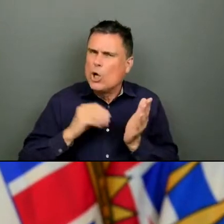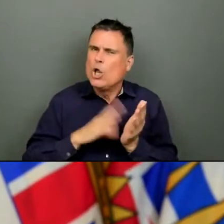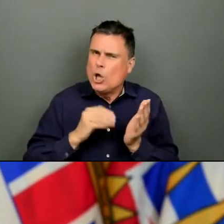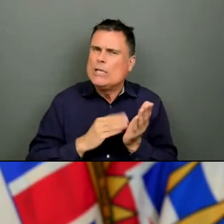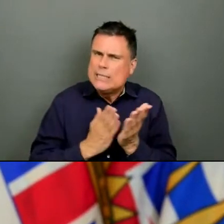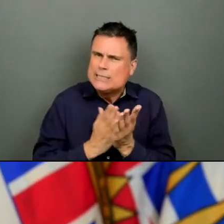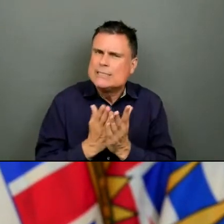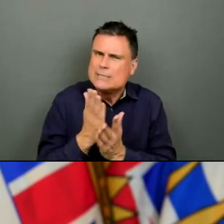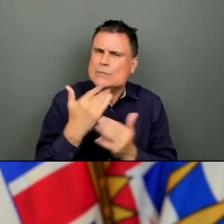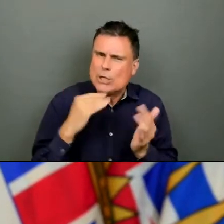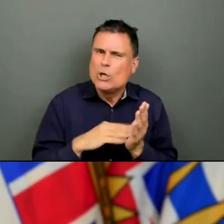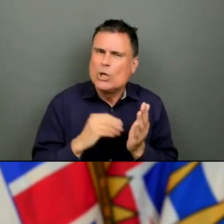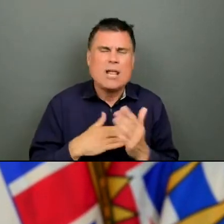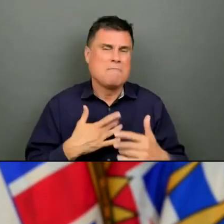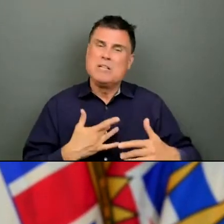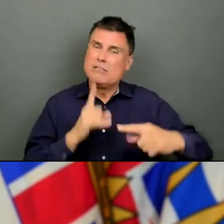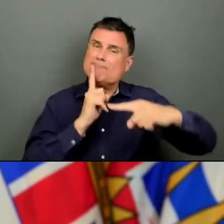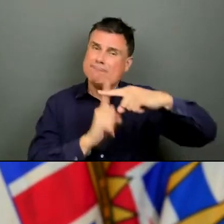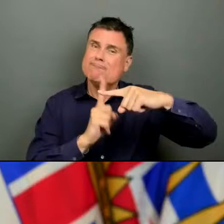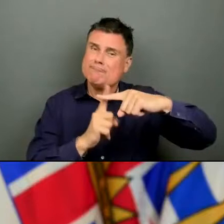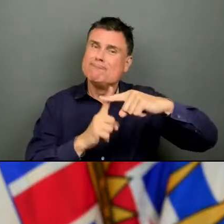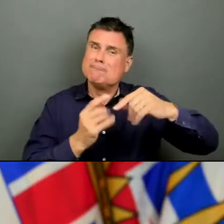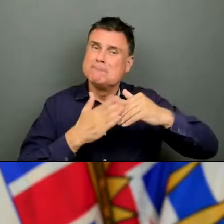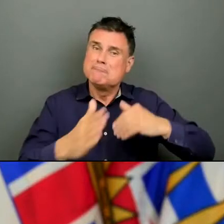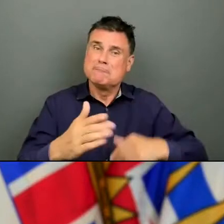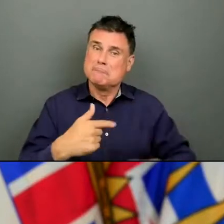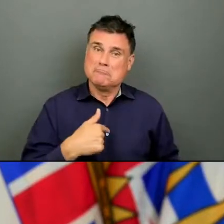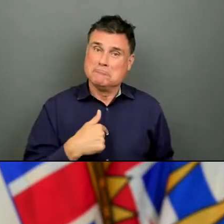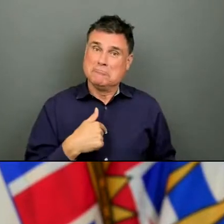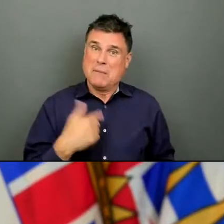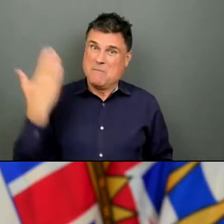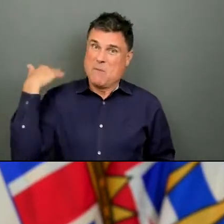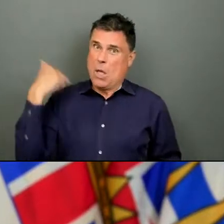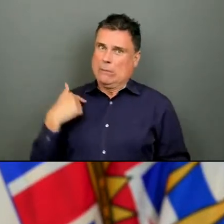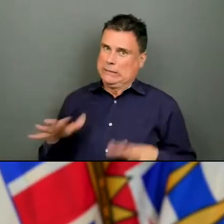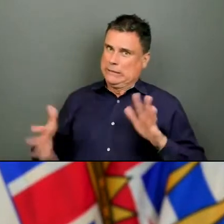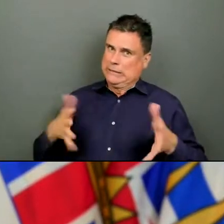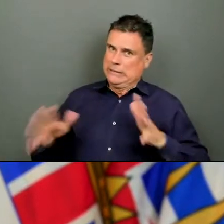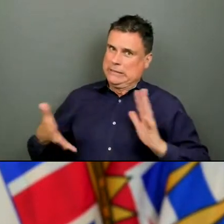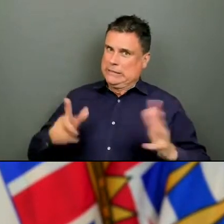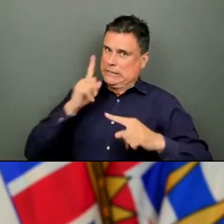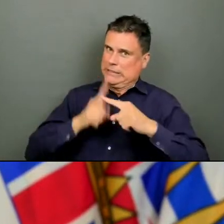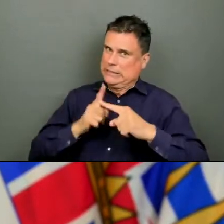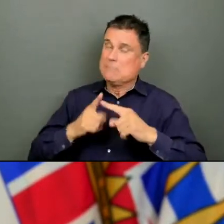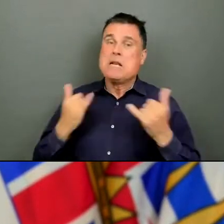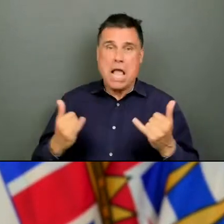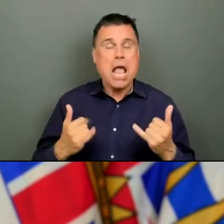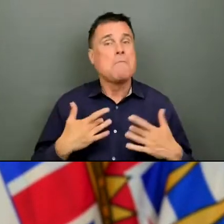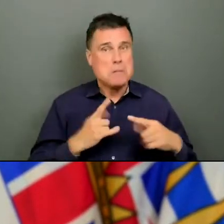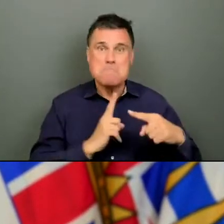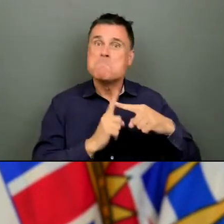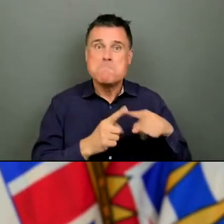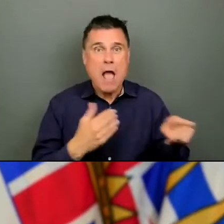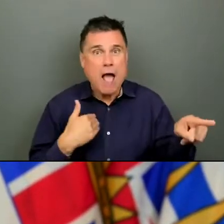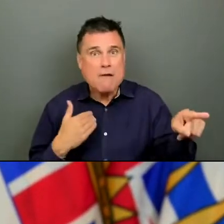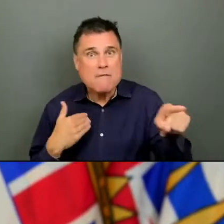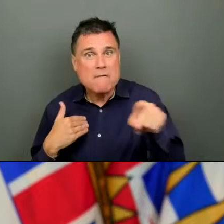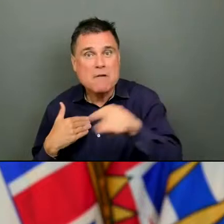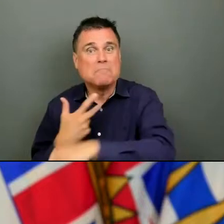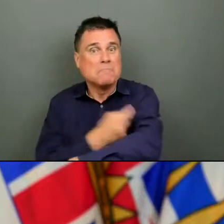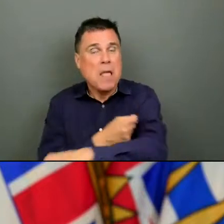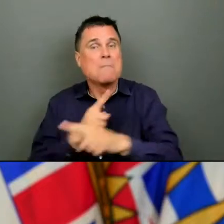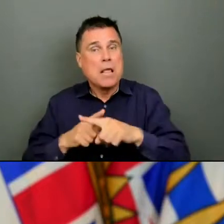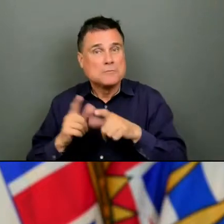I am optimistic in a way that I've not been for a long time. And it really has to do with how well the vaccines are working and working